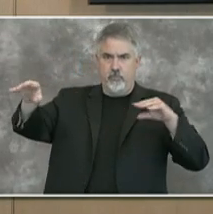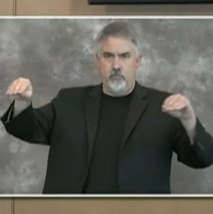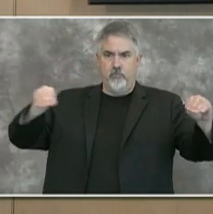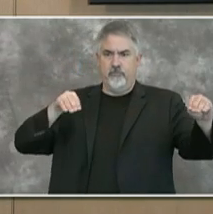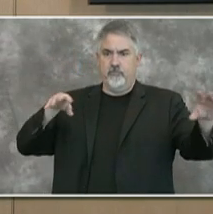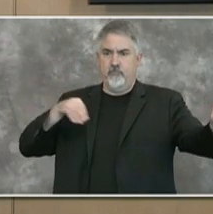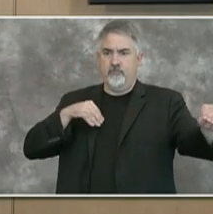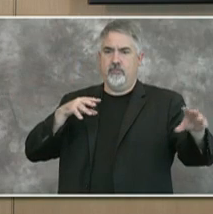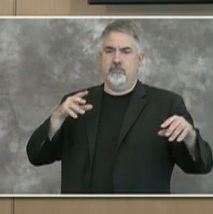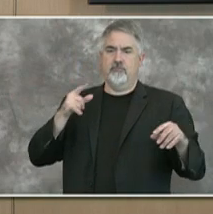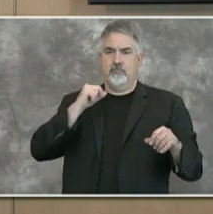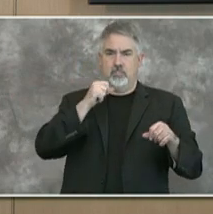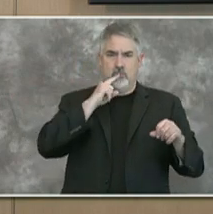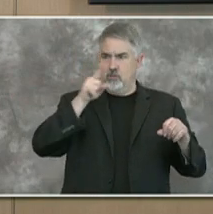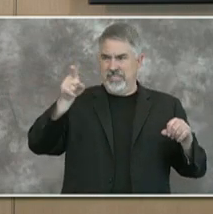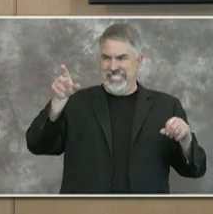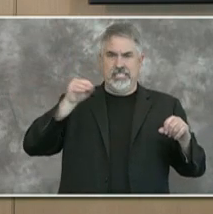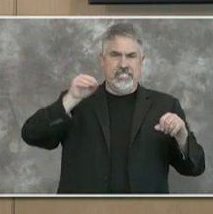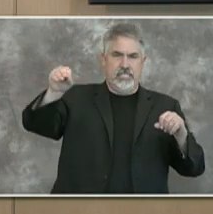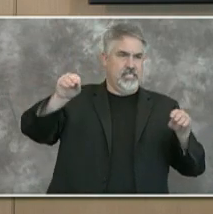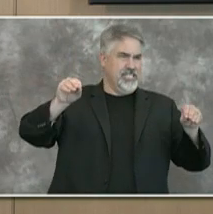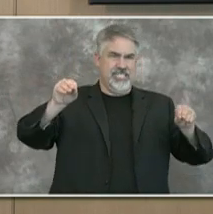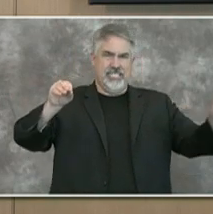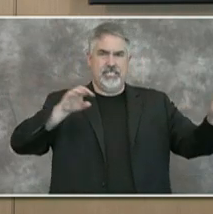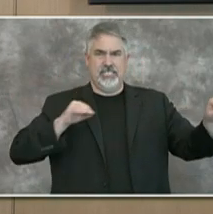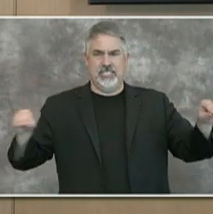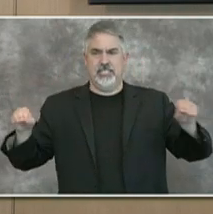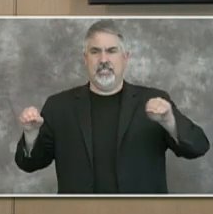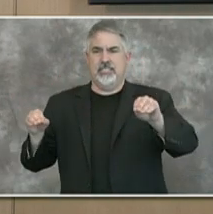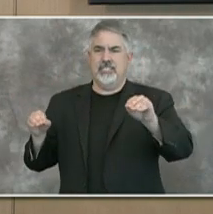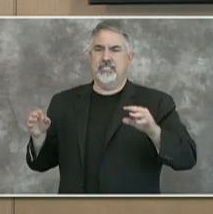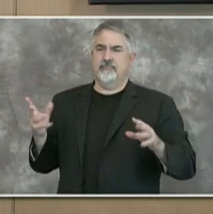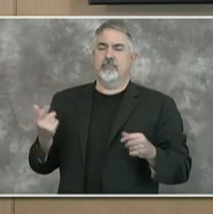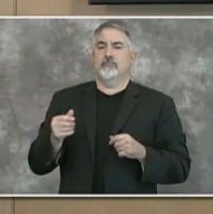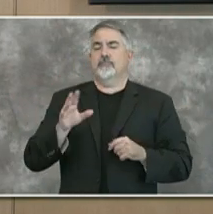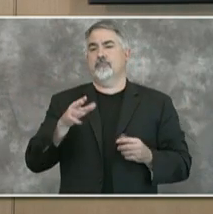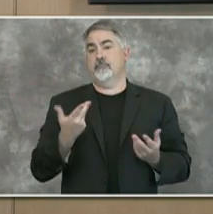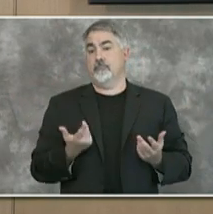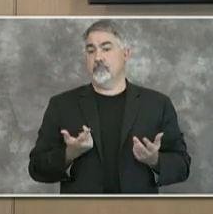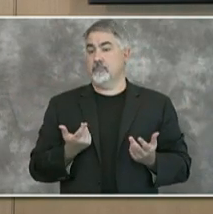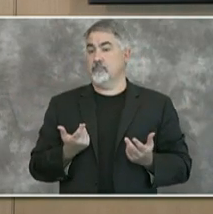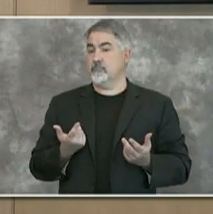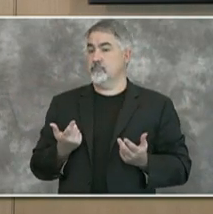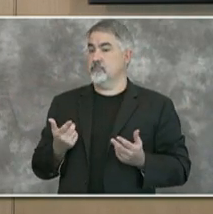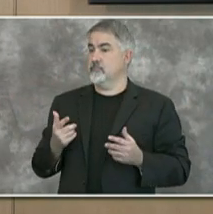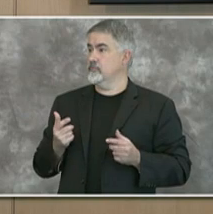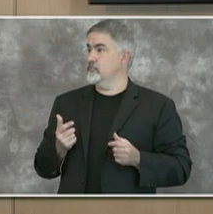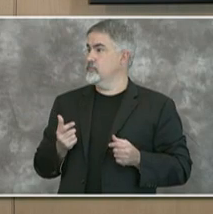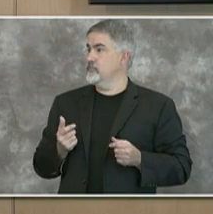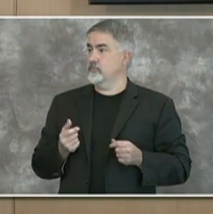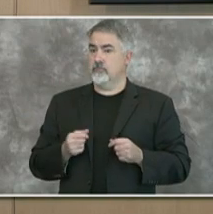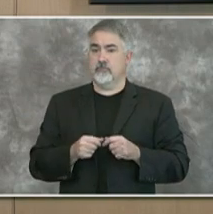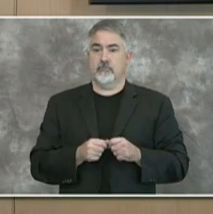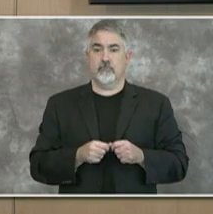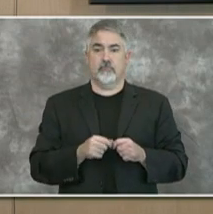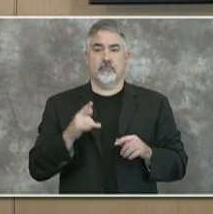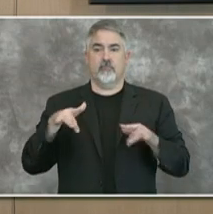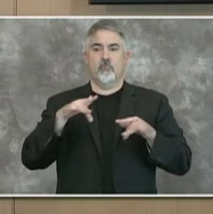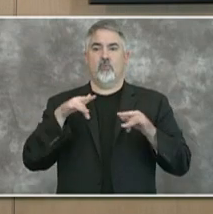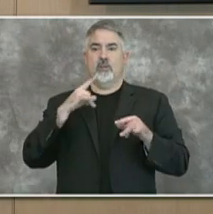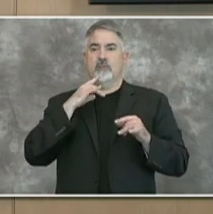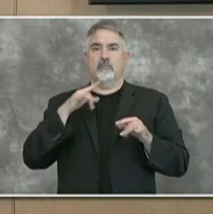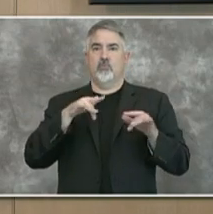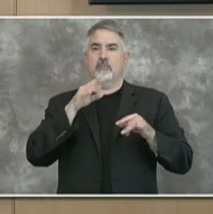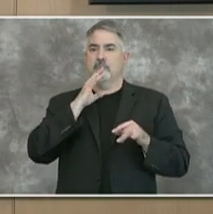pursue each of those avenues. But the real challenge is less the structures than it is the staff and the stuff.